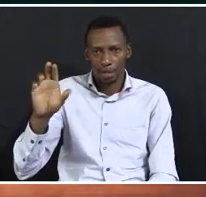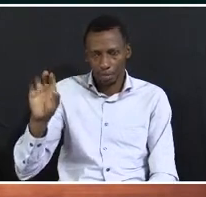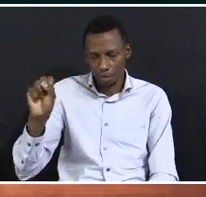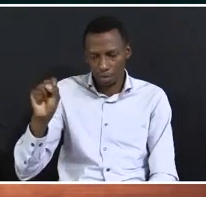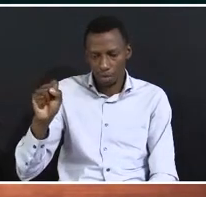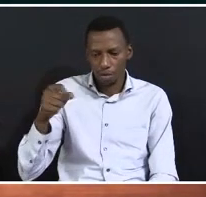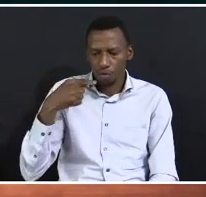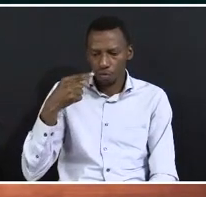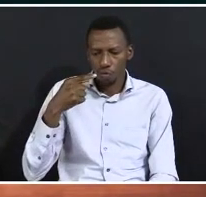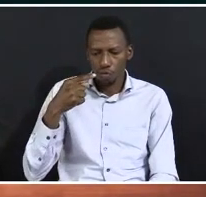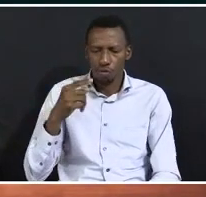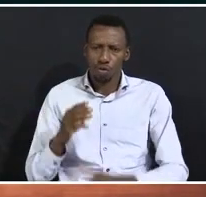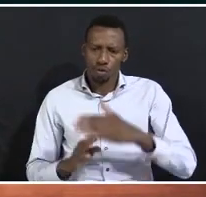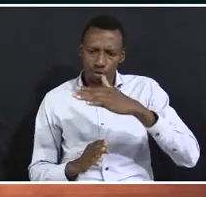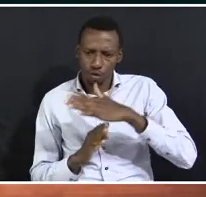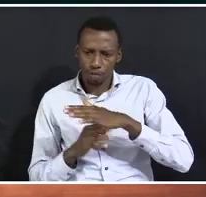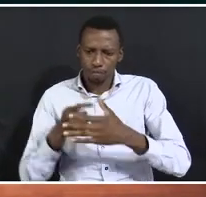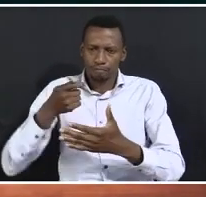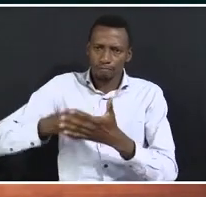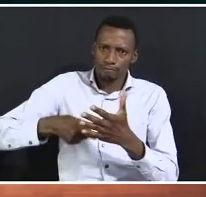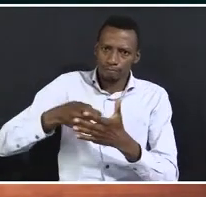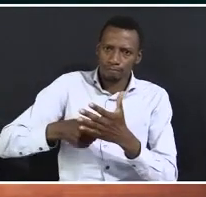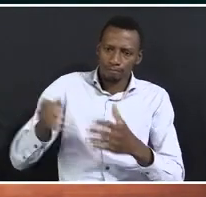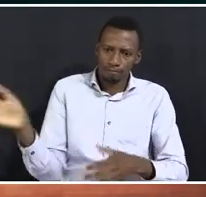rich. And he sought to see